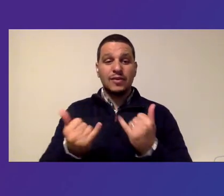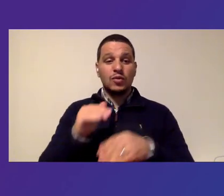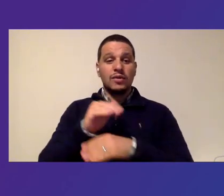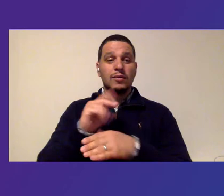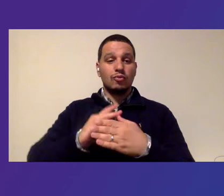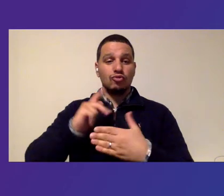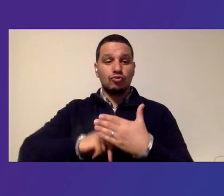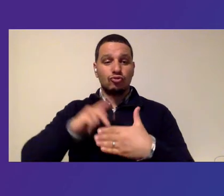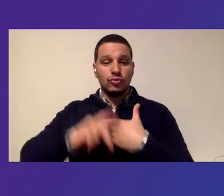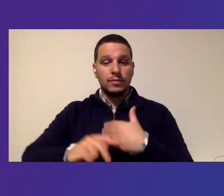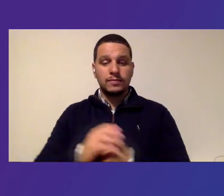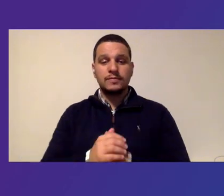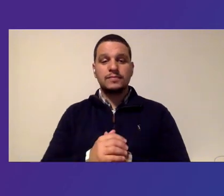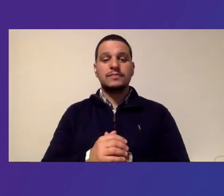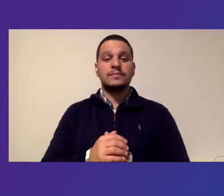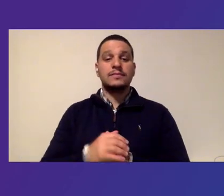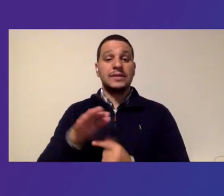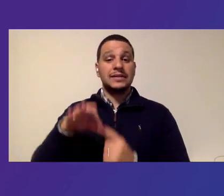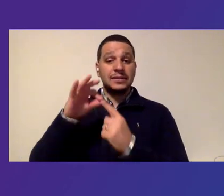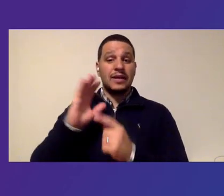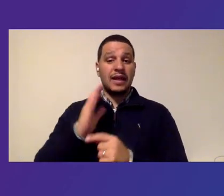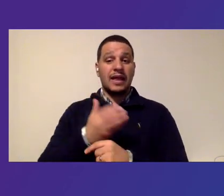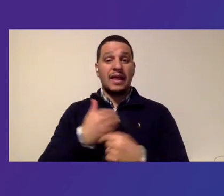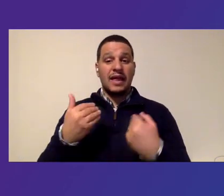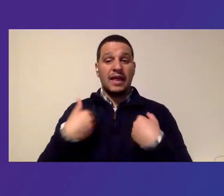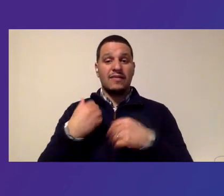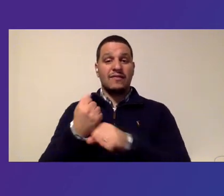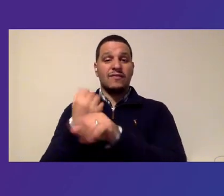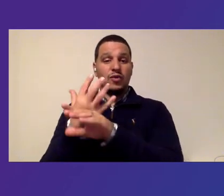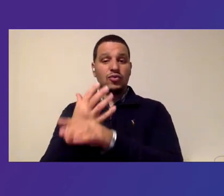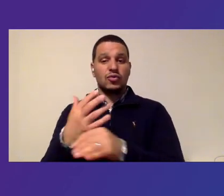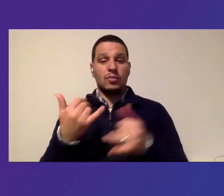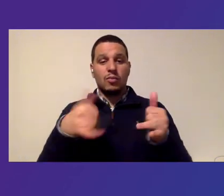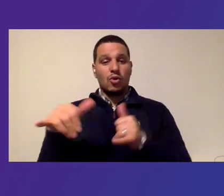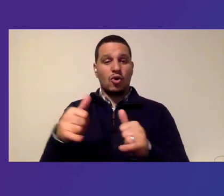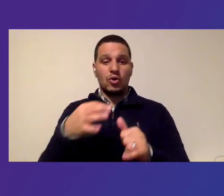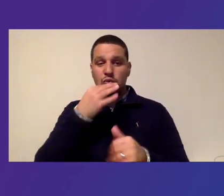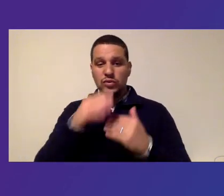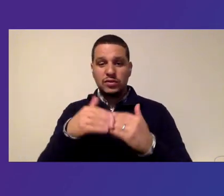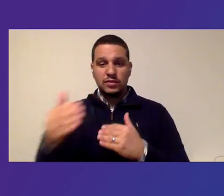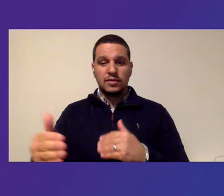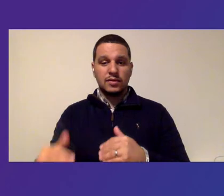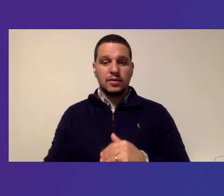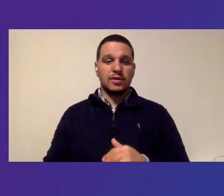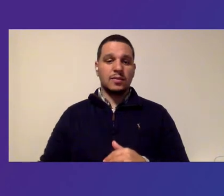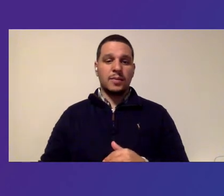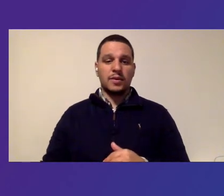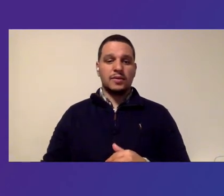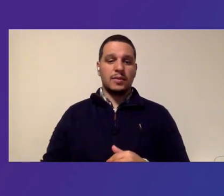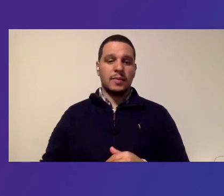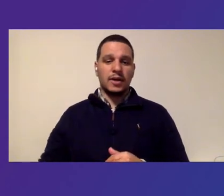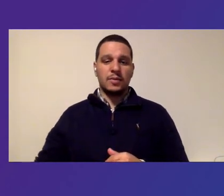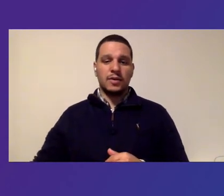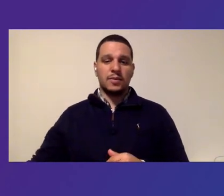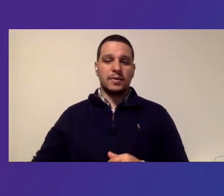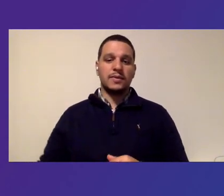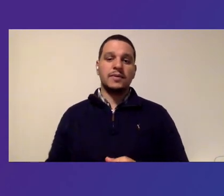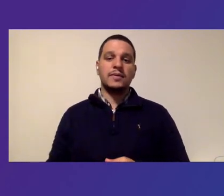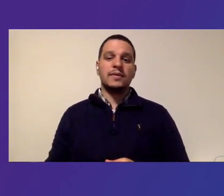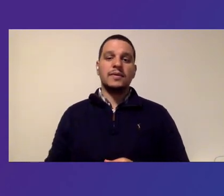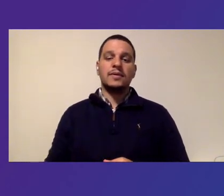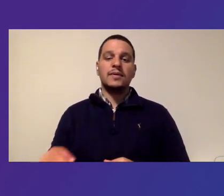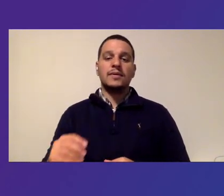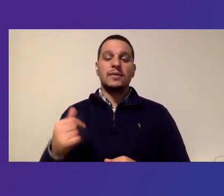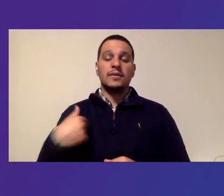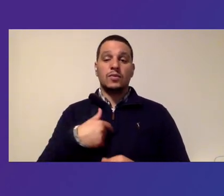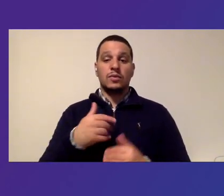programming, except that we have a virtual party coming up next. So I just want to share some housekeeping things as we